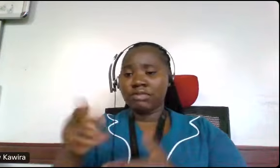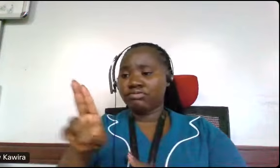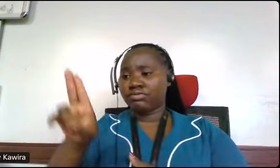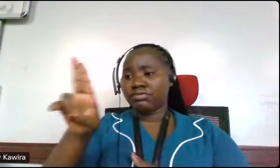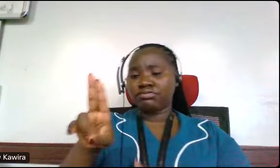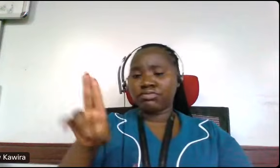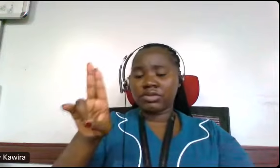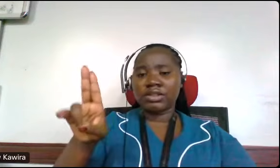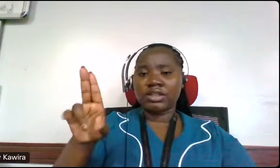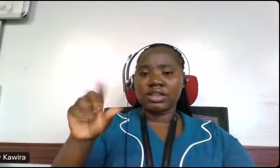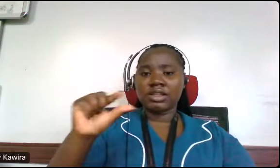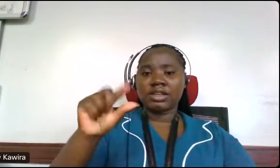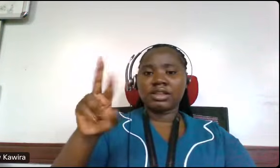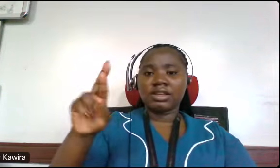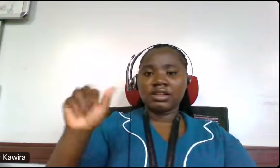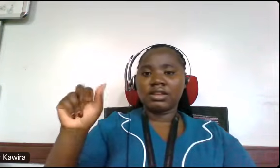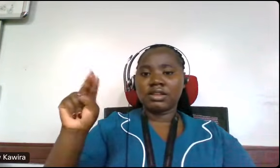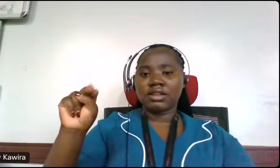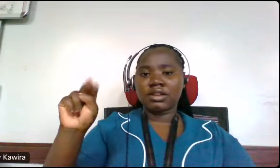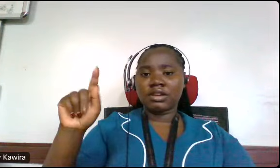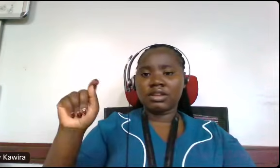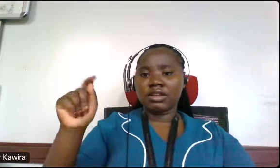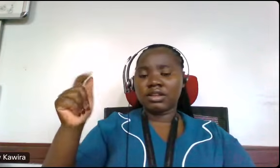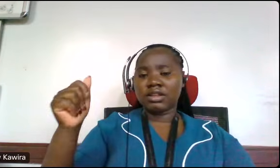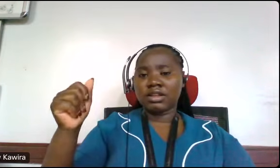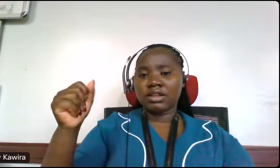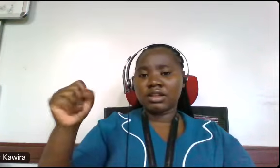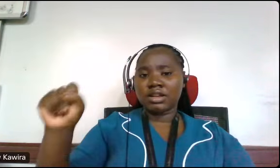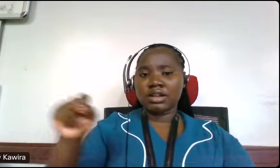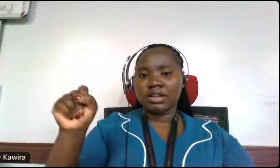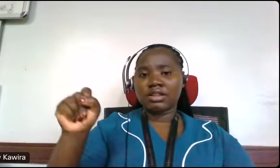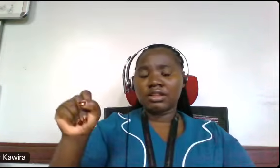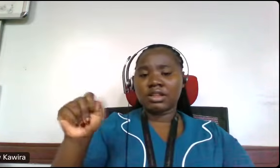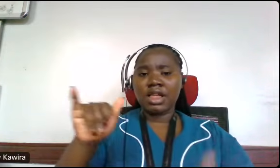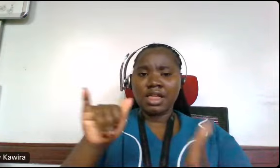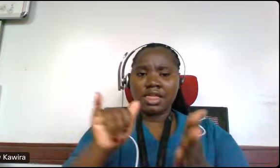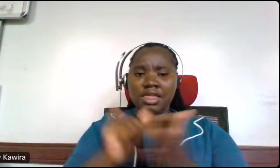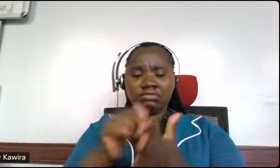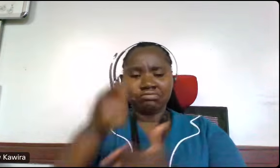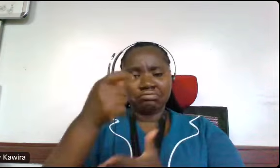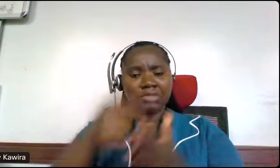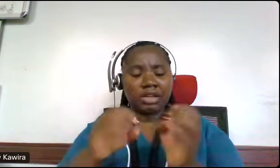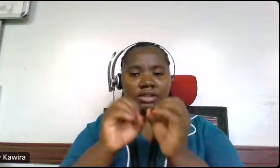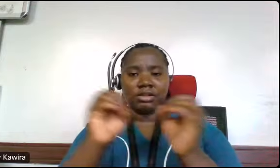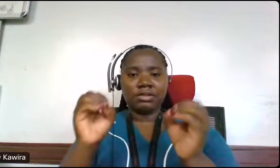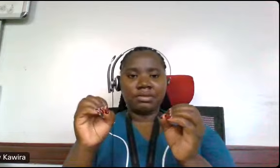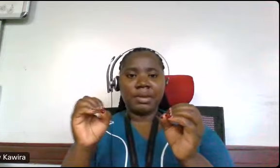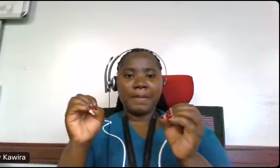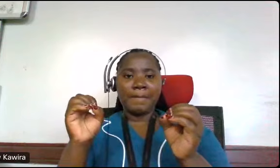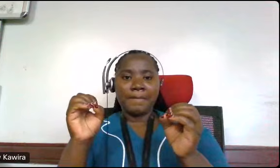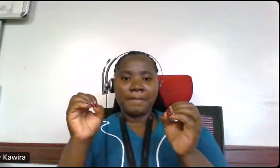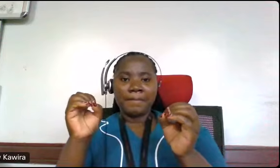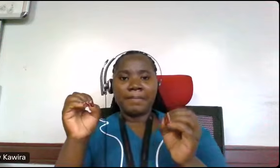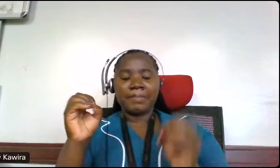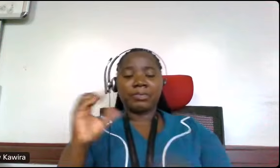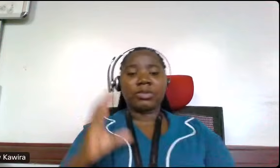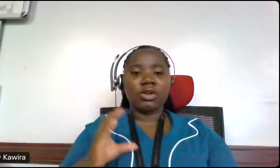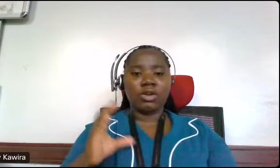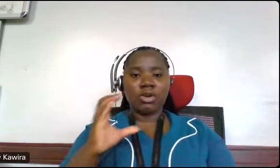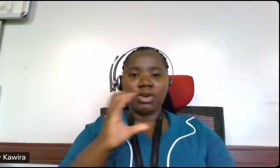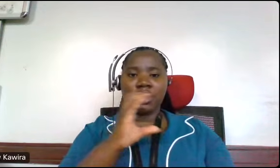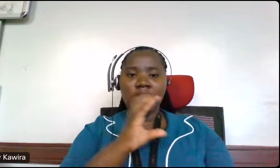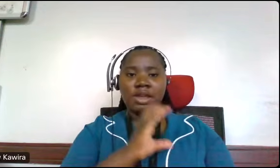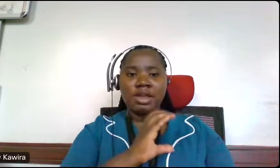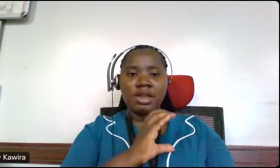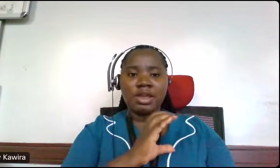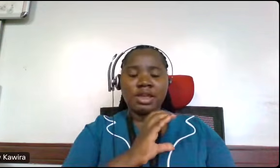of it, although the grant income will not be subject to taxation, the commissioner still expects